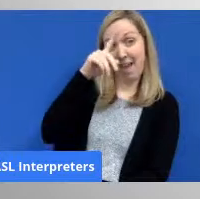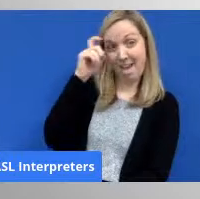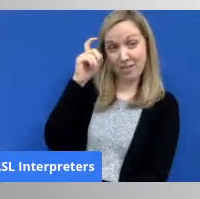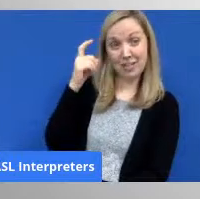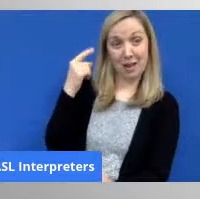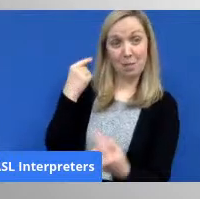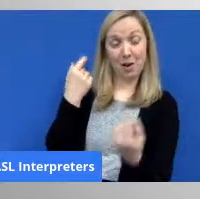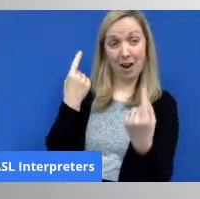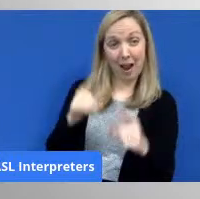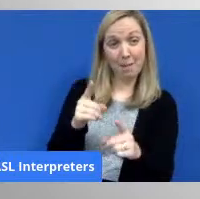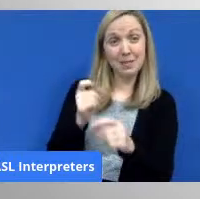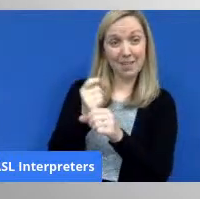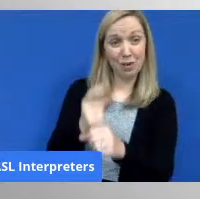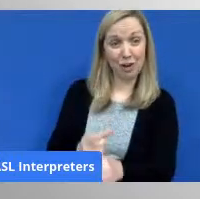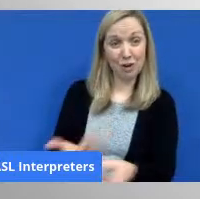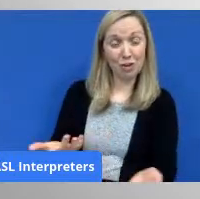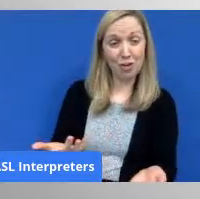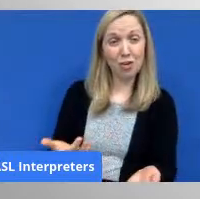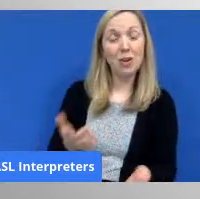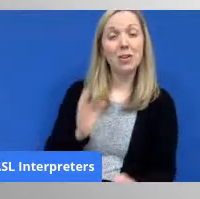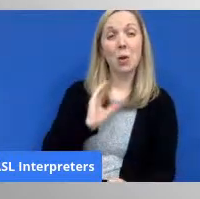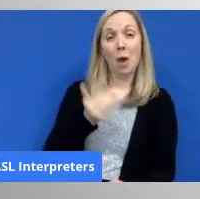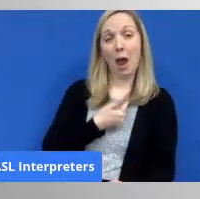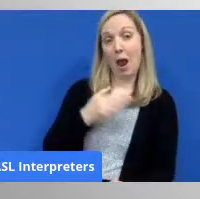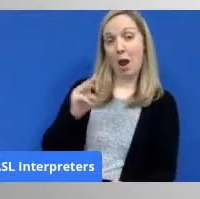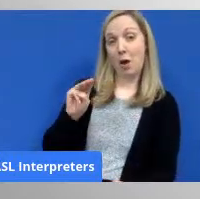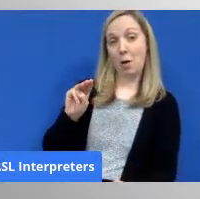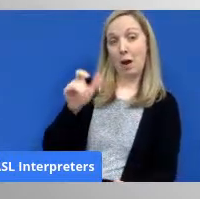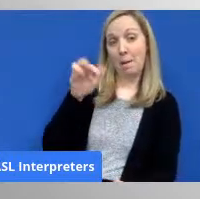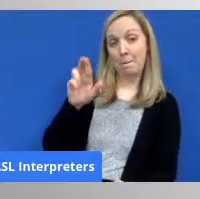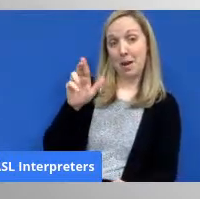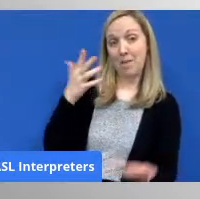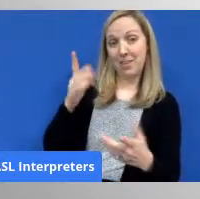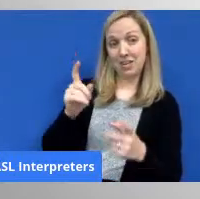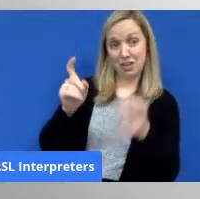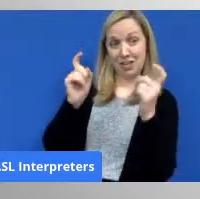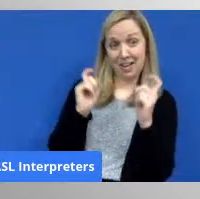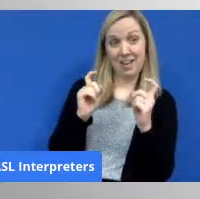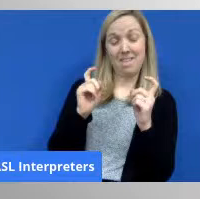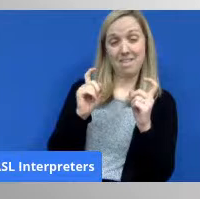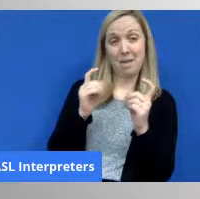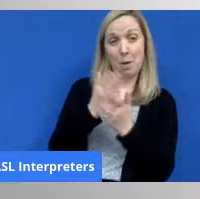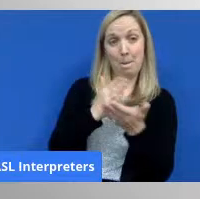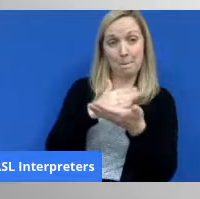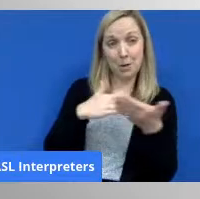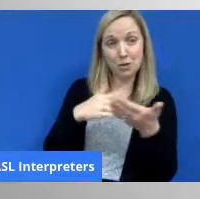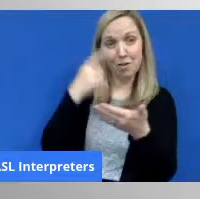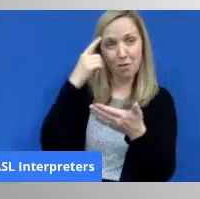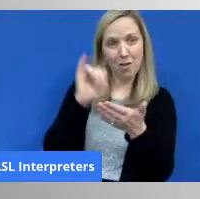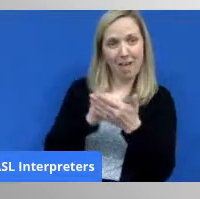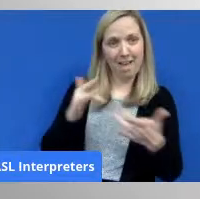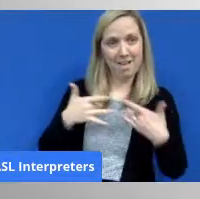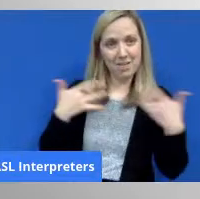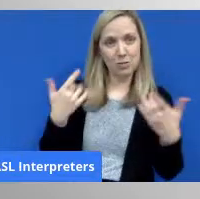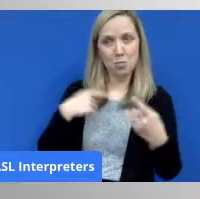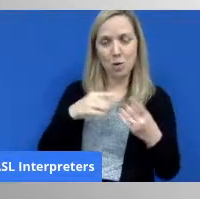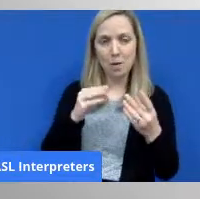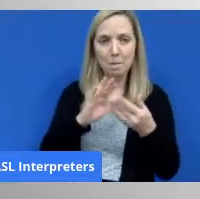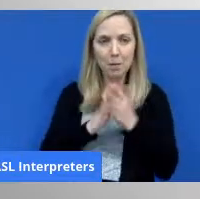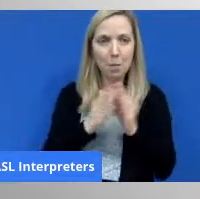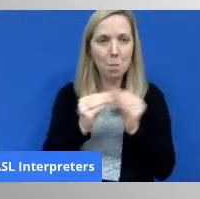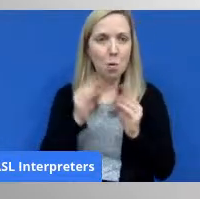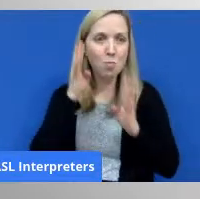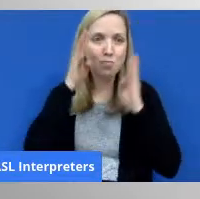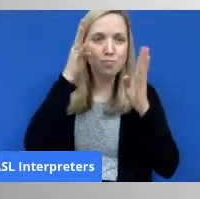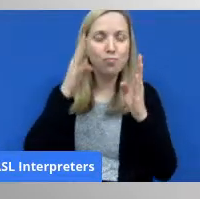given a budget to the Grand Slam program that's allowed us to get more creative in the ways that we can pull